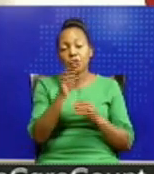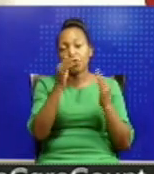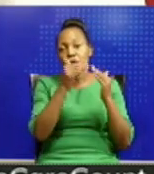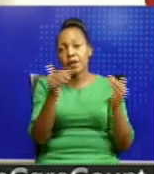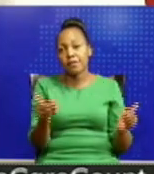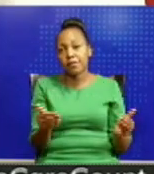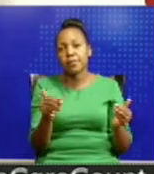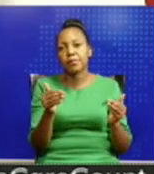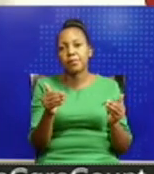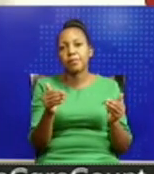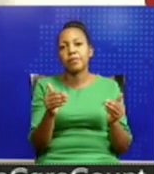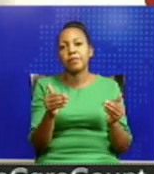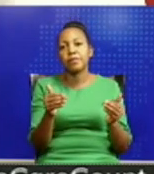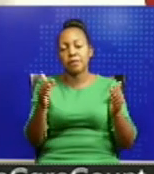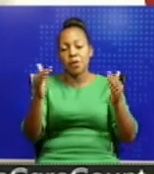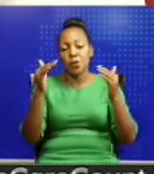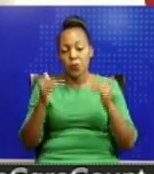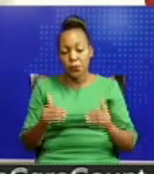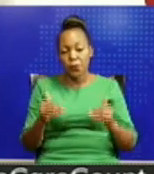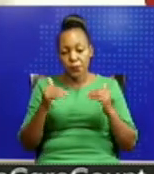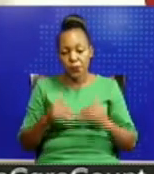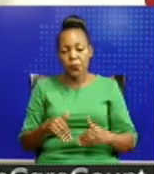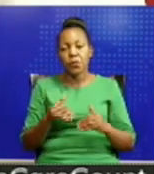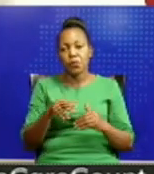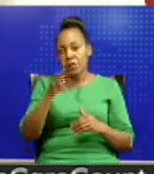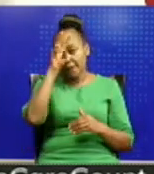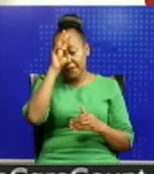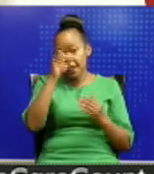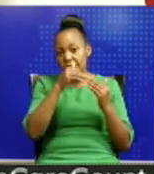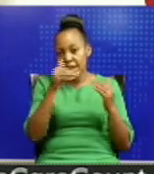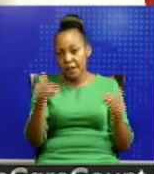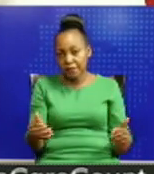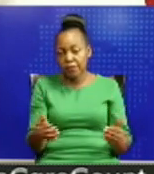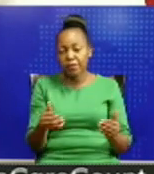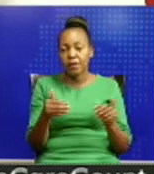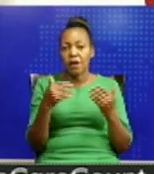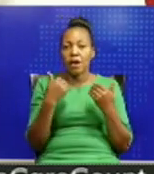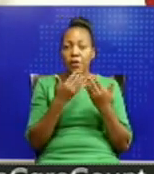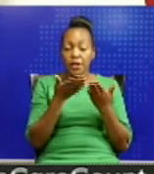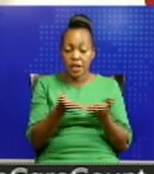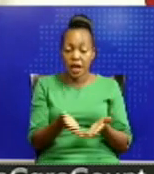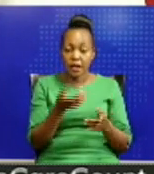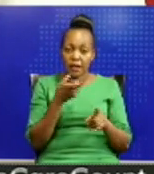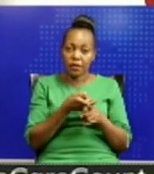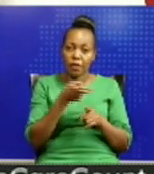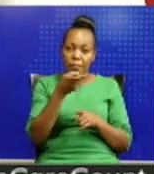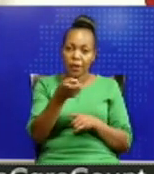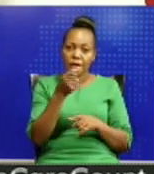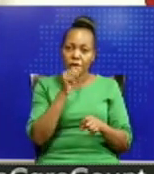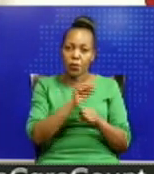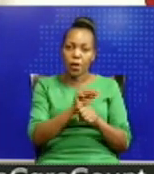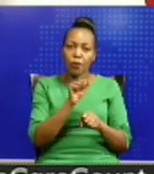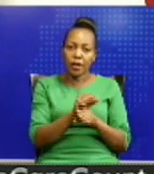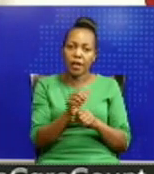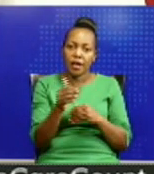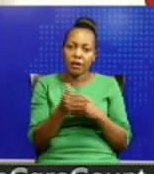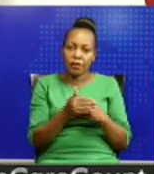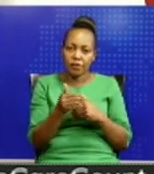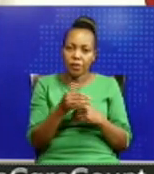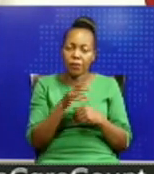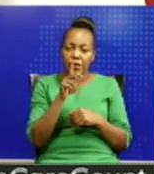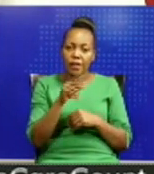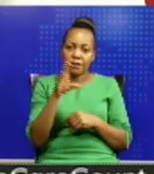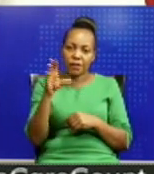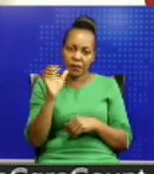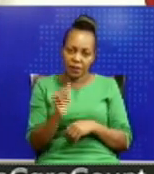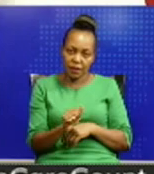level down to the grassroots. We are here in Kampala, we are working closely with Kampala Capital